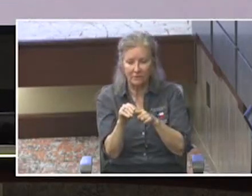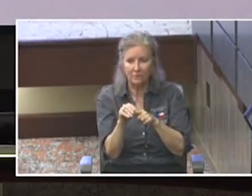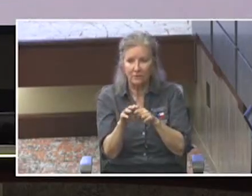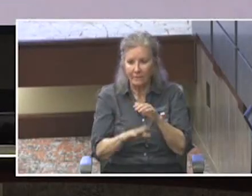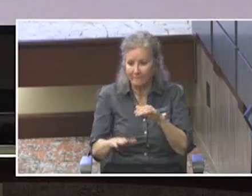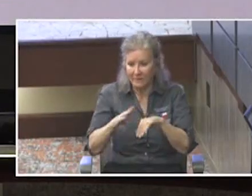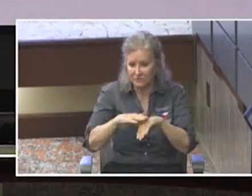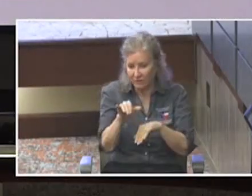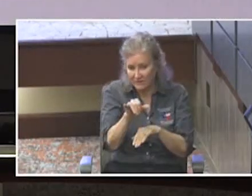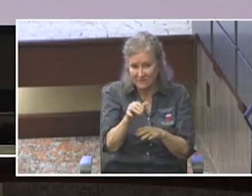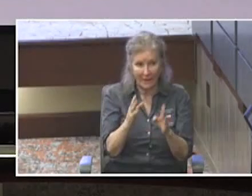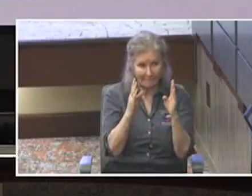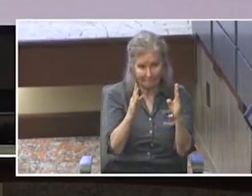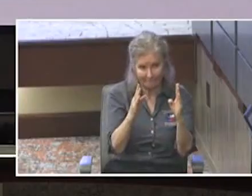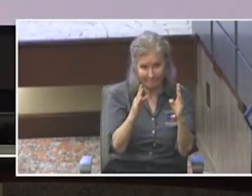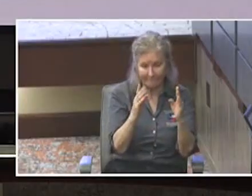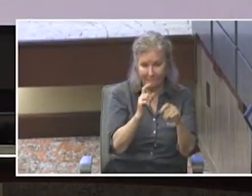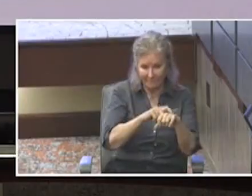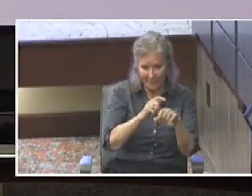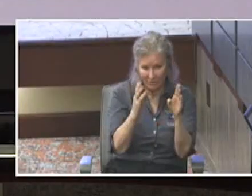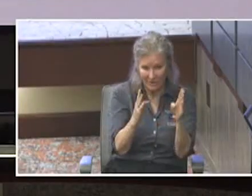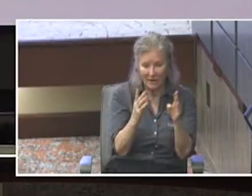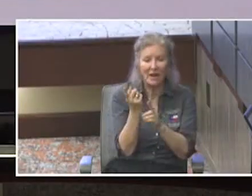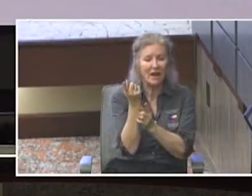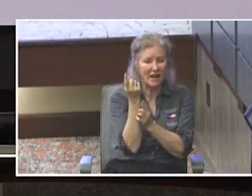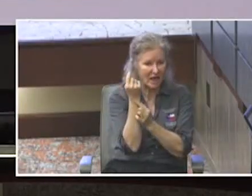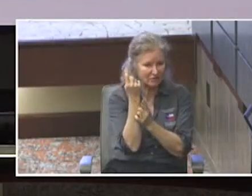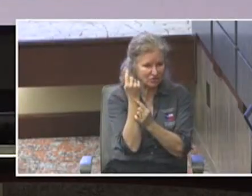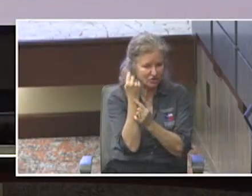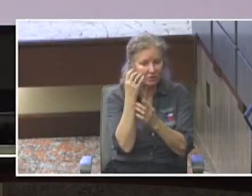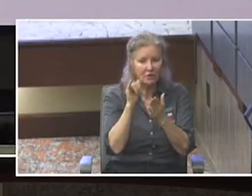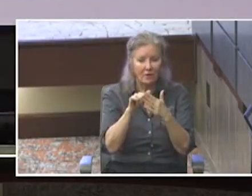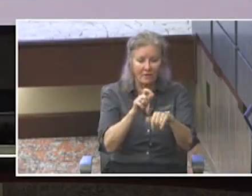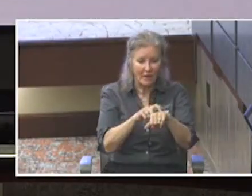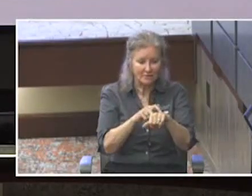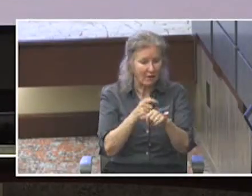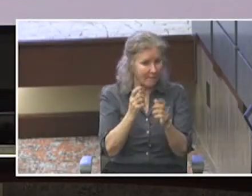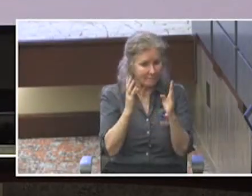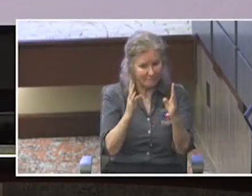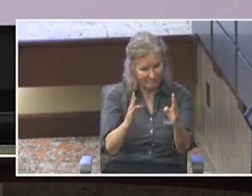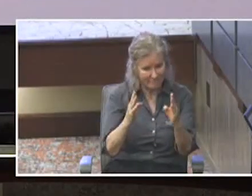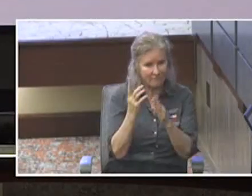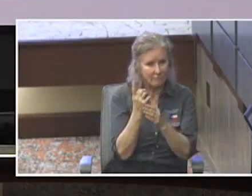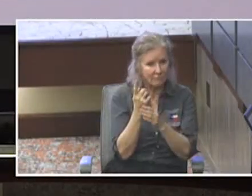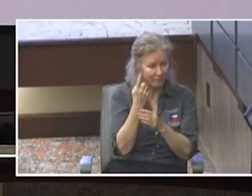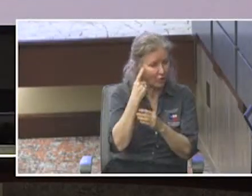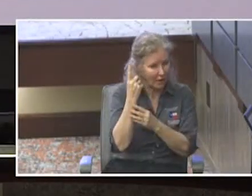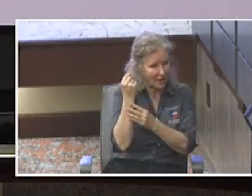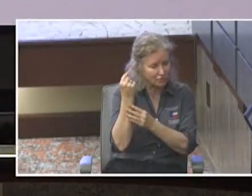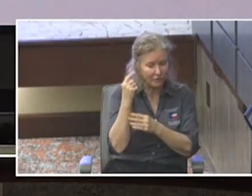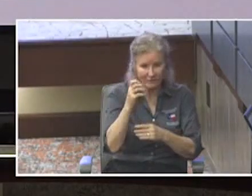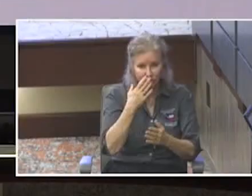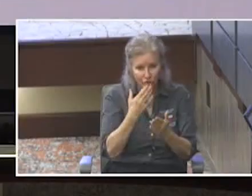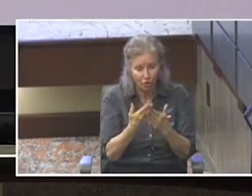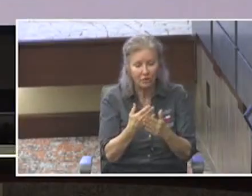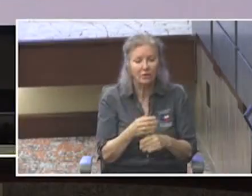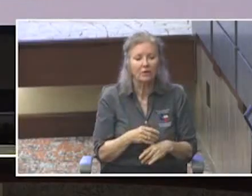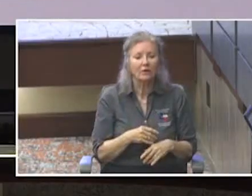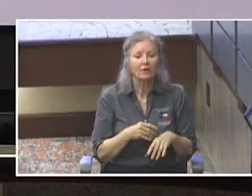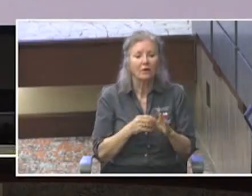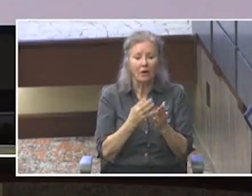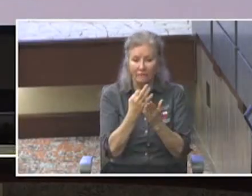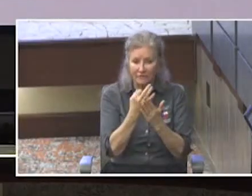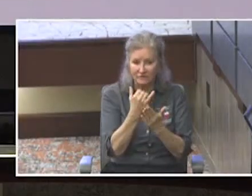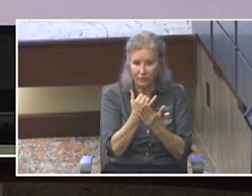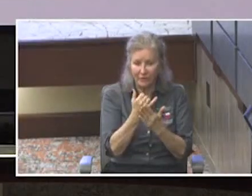same period last year. So that time period for last year, so that's good. Our fiscal year to date is at the top right.